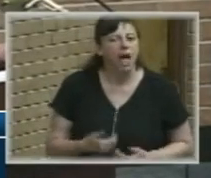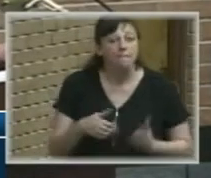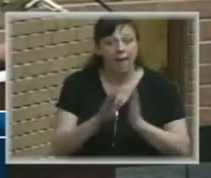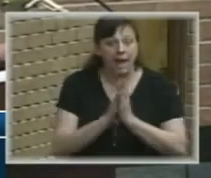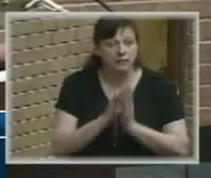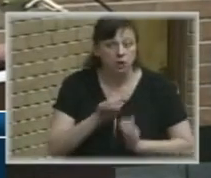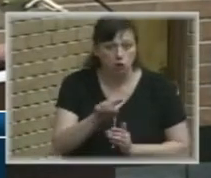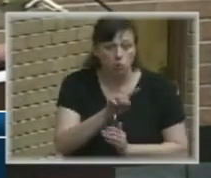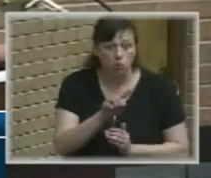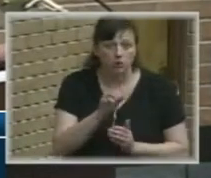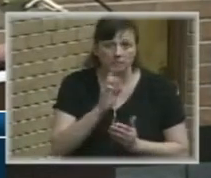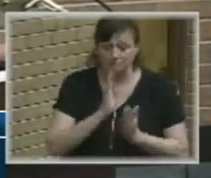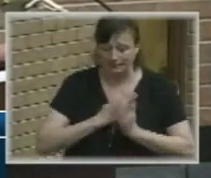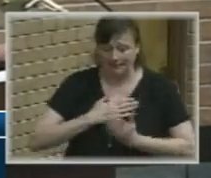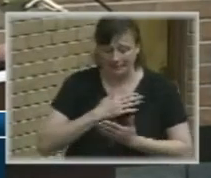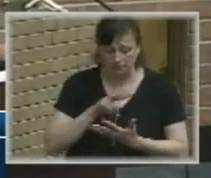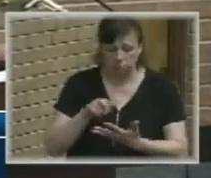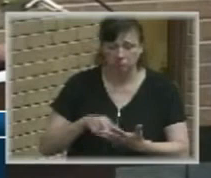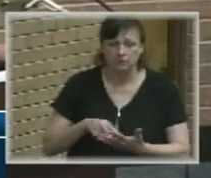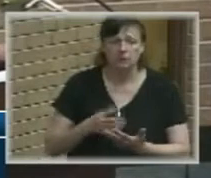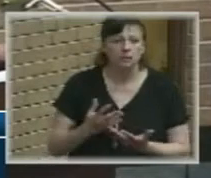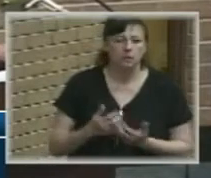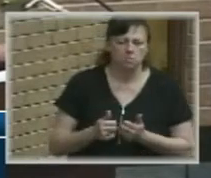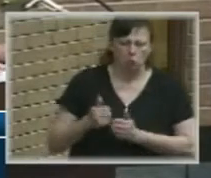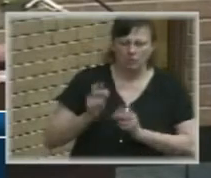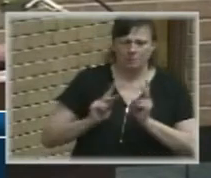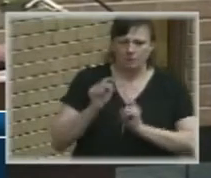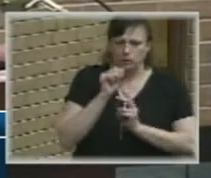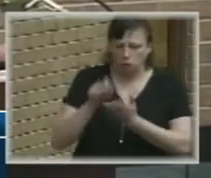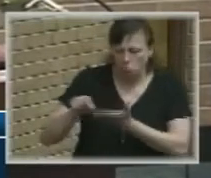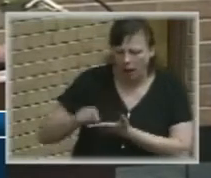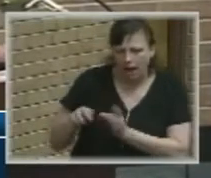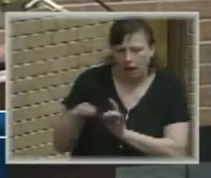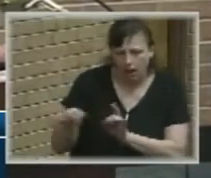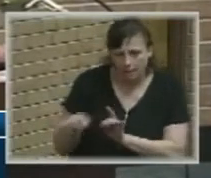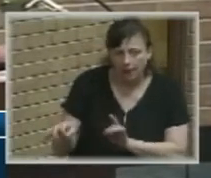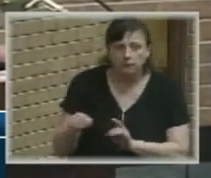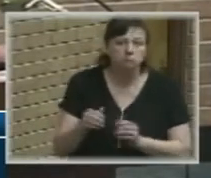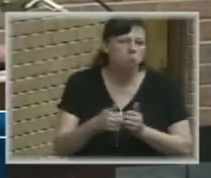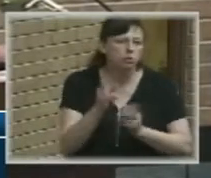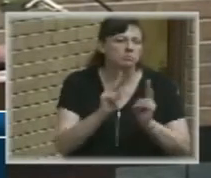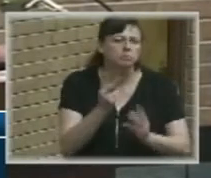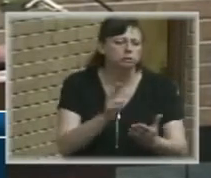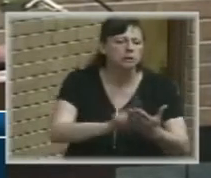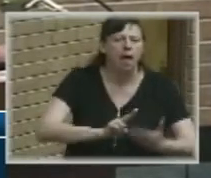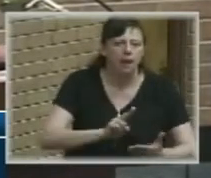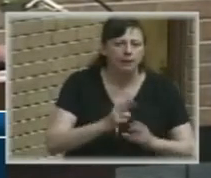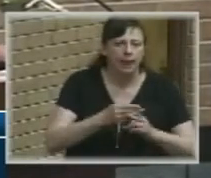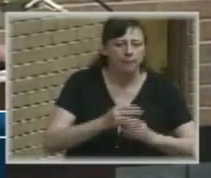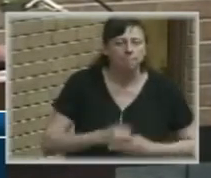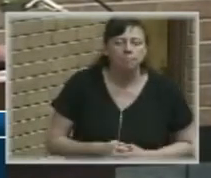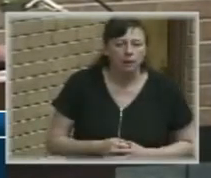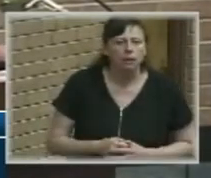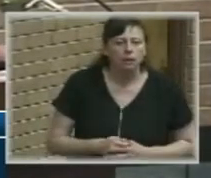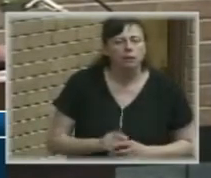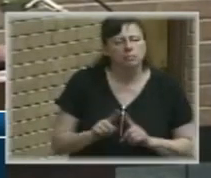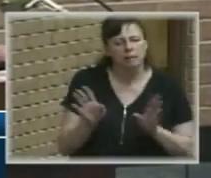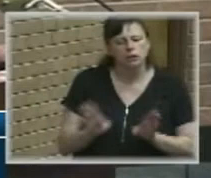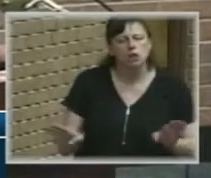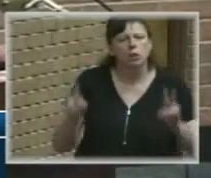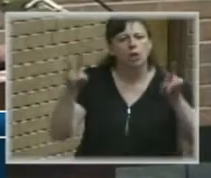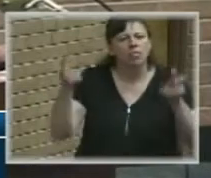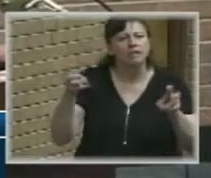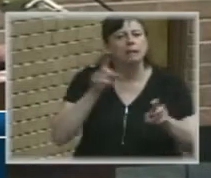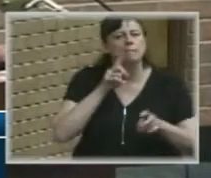you is take time. Most of the people didn't write a comment, they just signed it. Some people did. I think they're worth reading. The general theme is